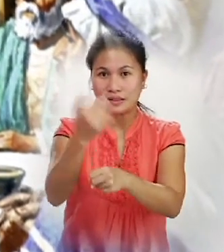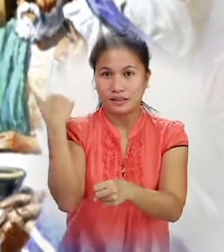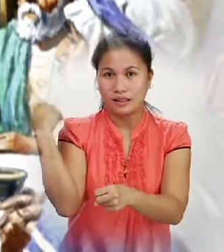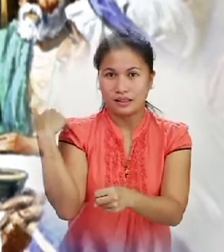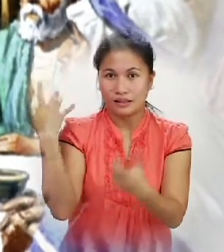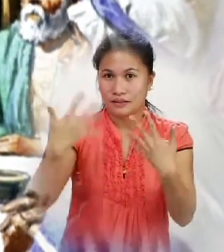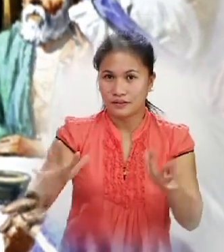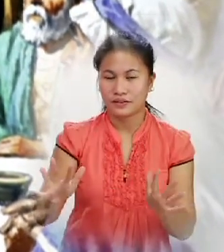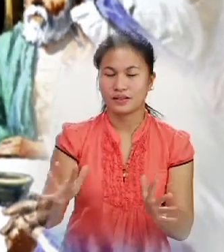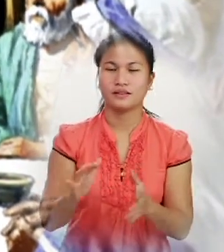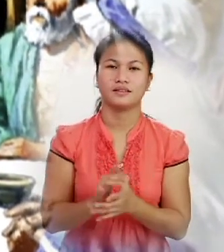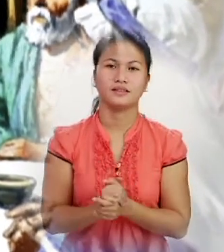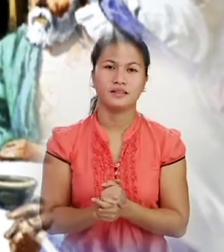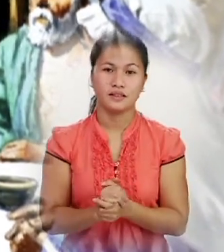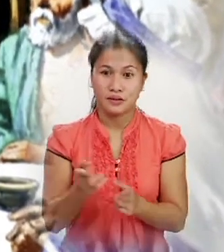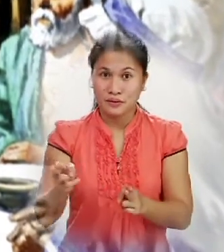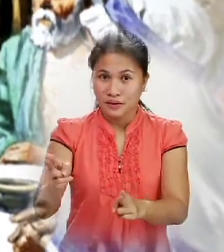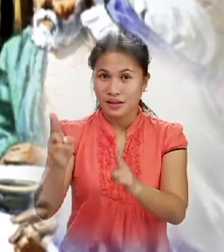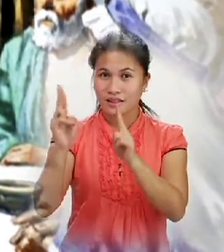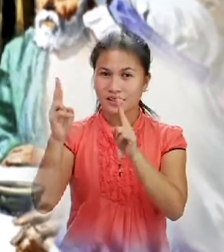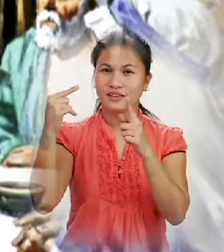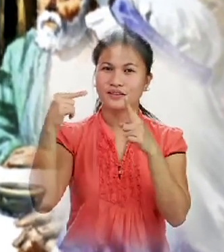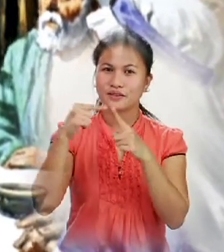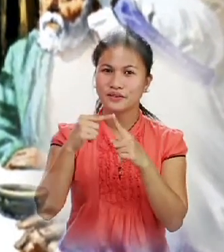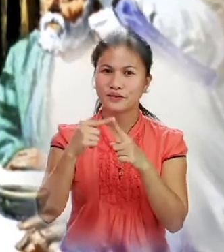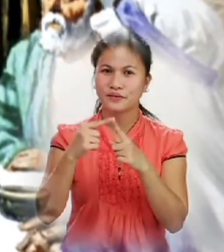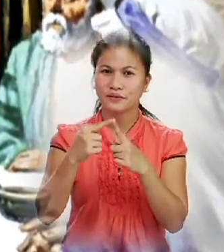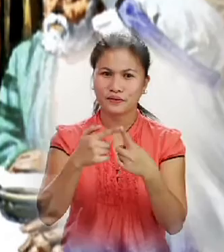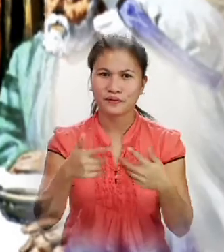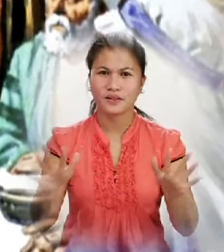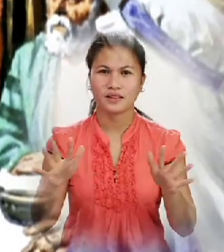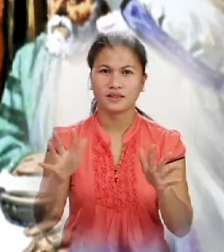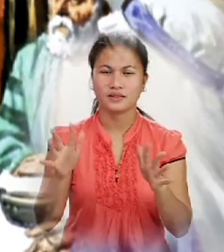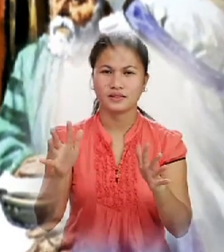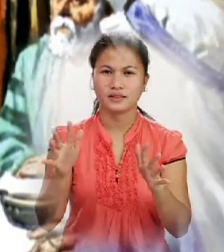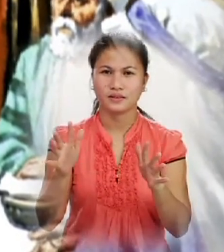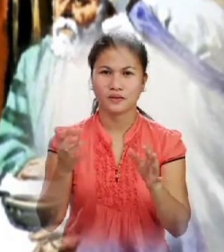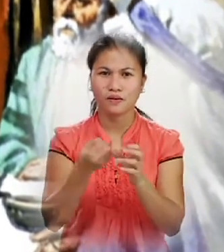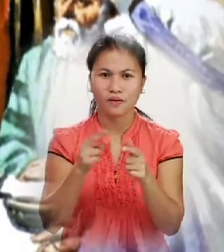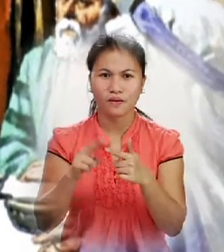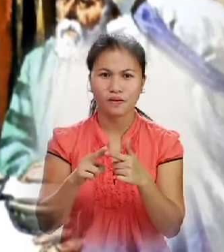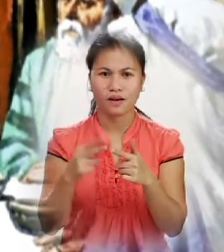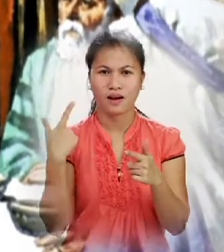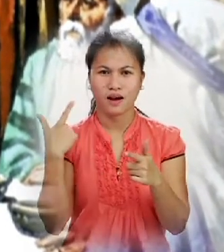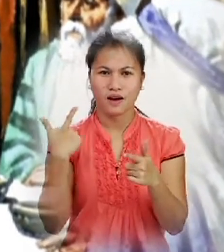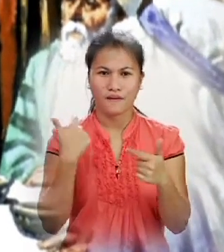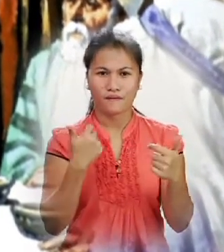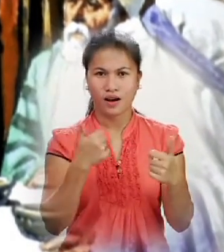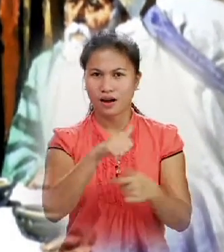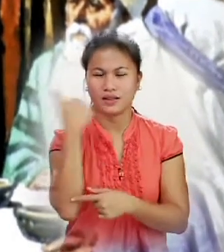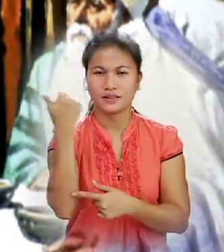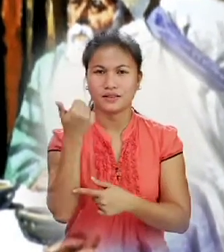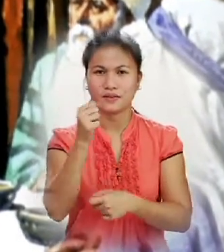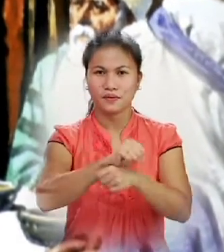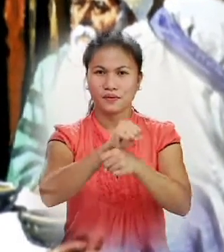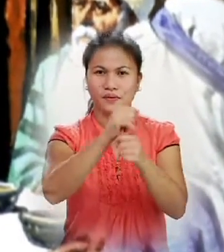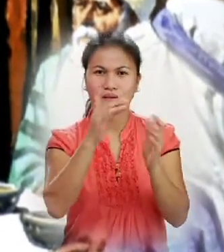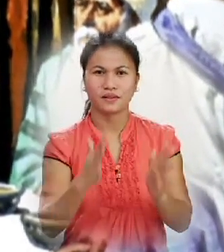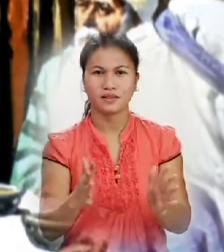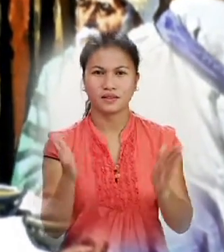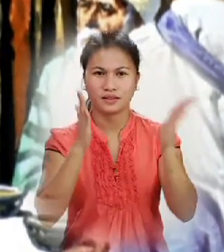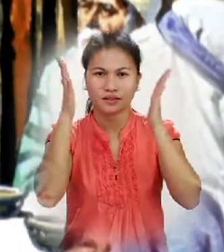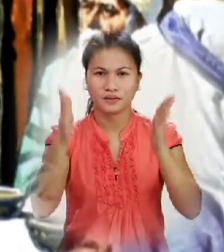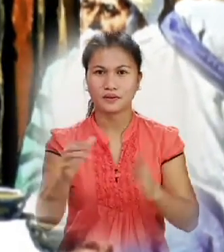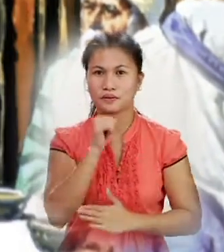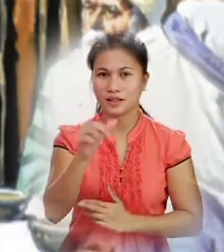accomplished. Rushing to hush up his fellow servants so that they would not